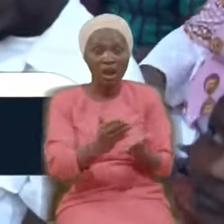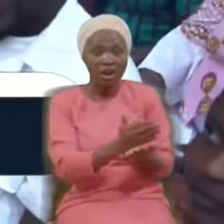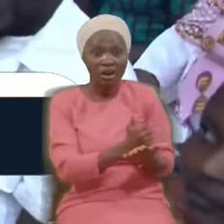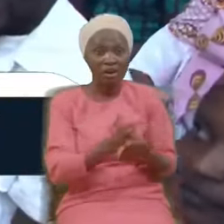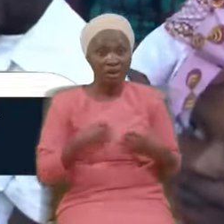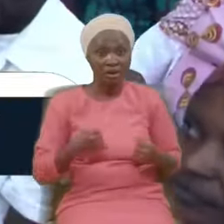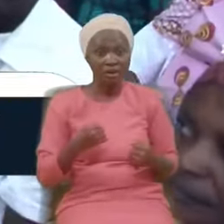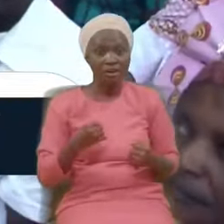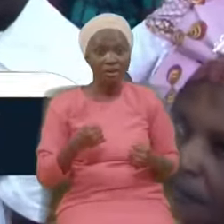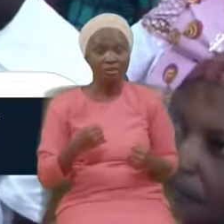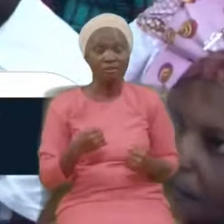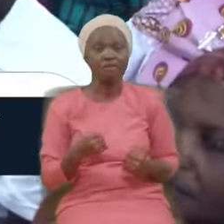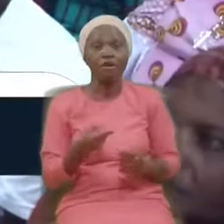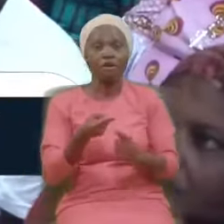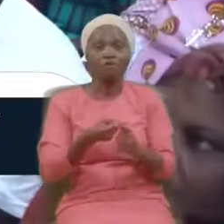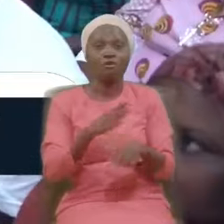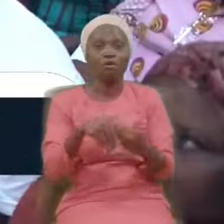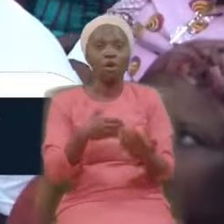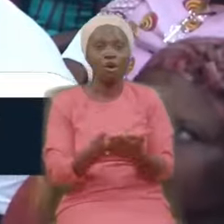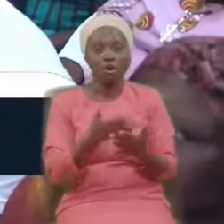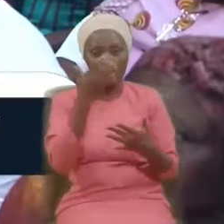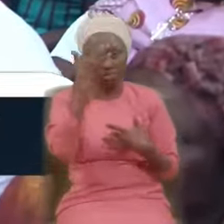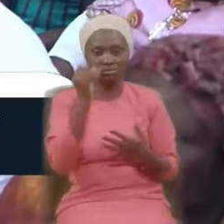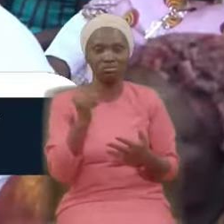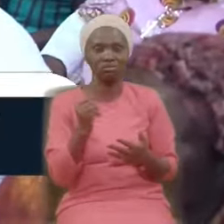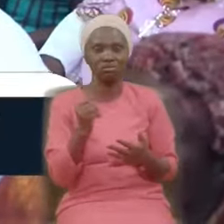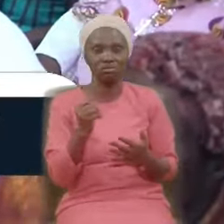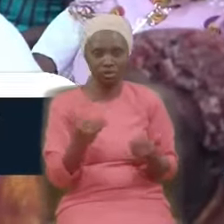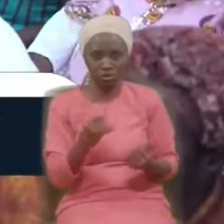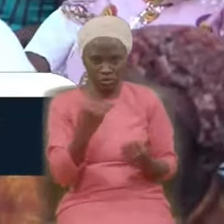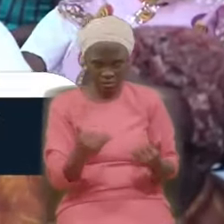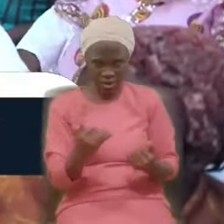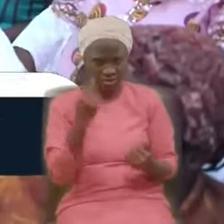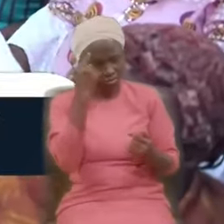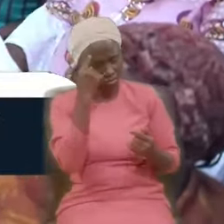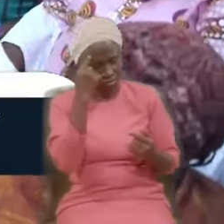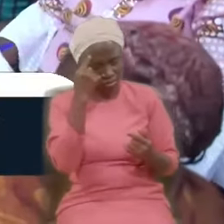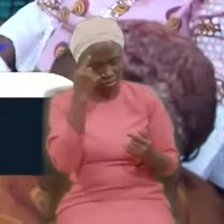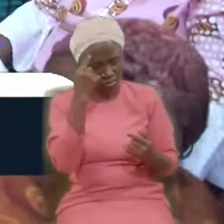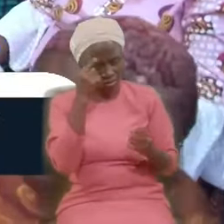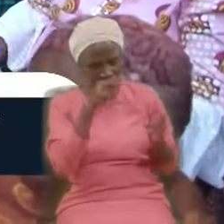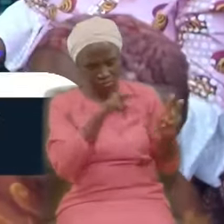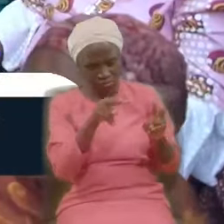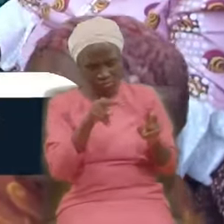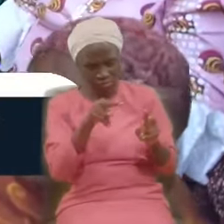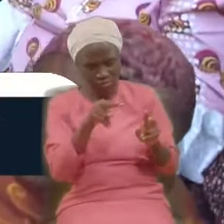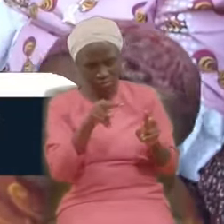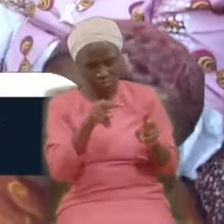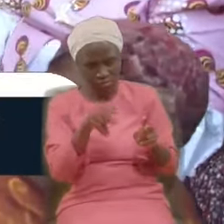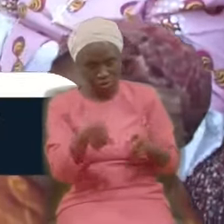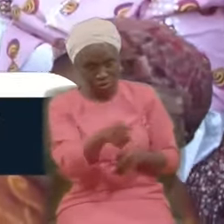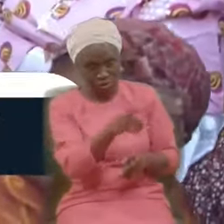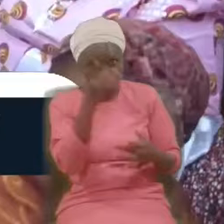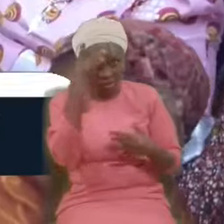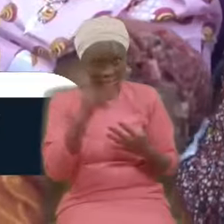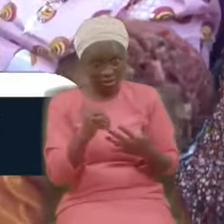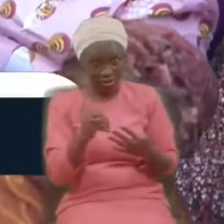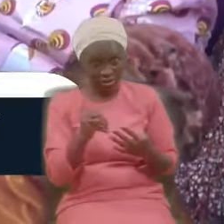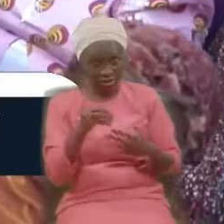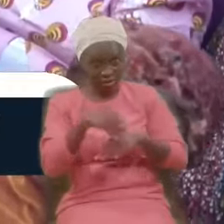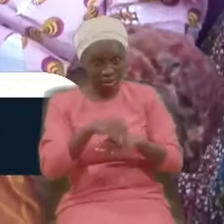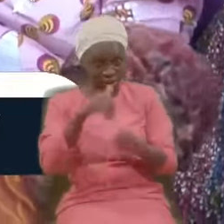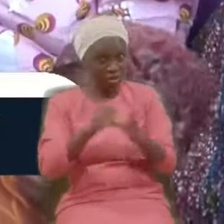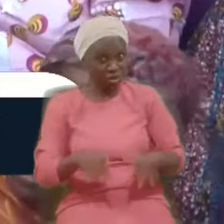all sicknesses. Look at those sicknesses tonight. You will not see them anymore after